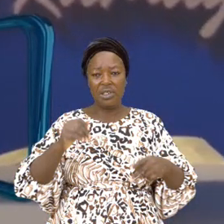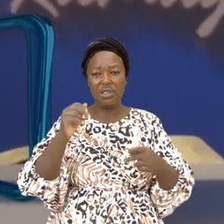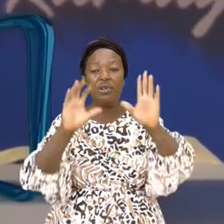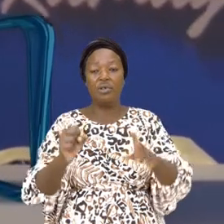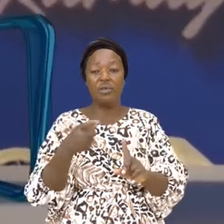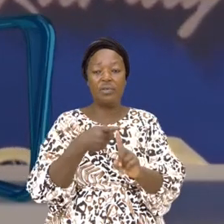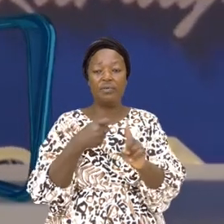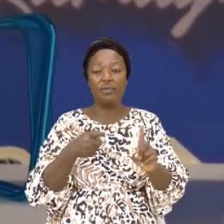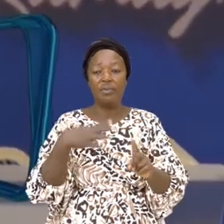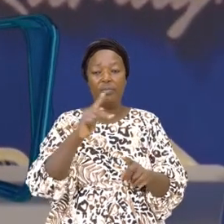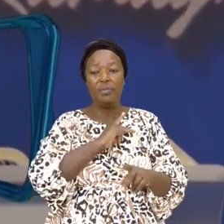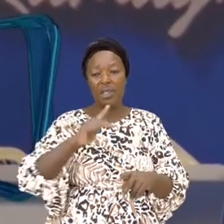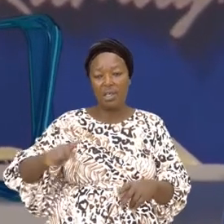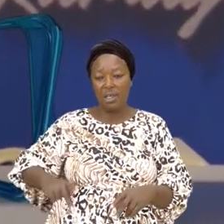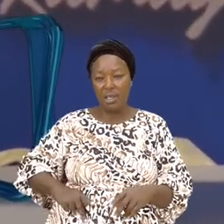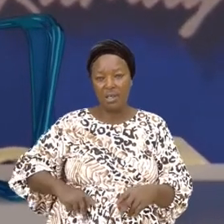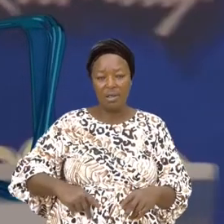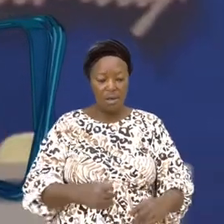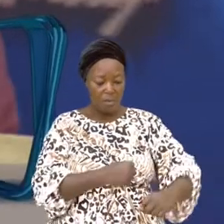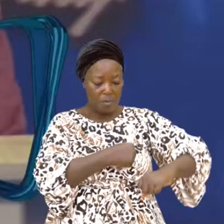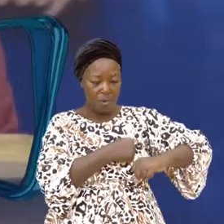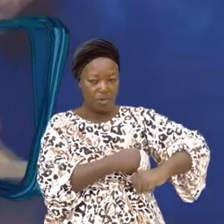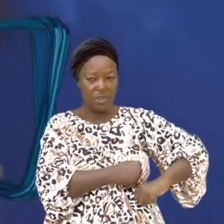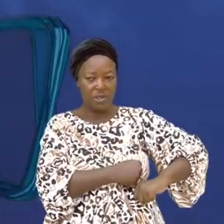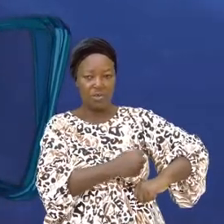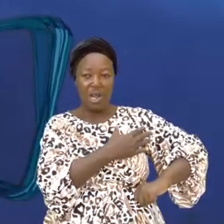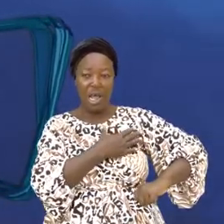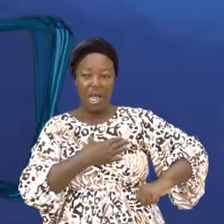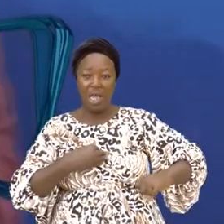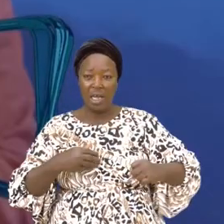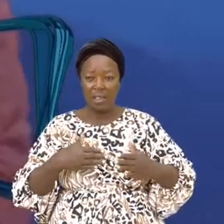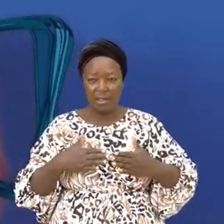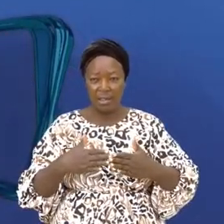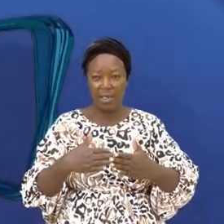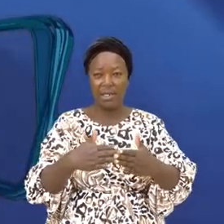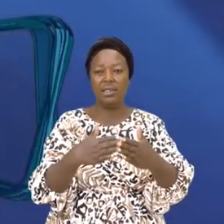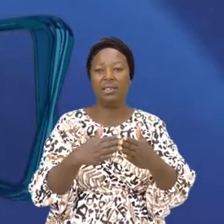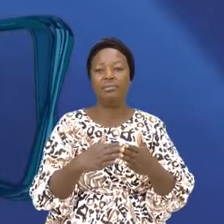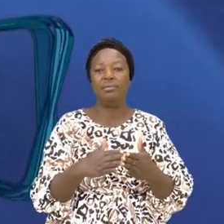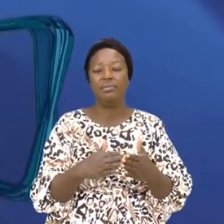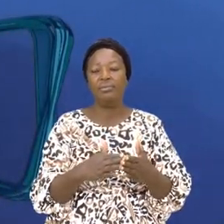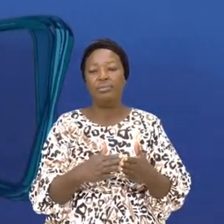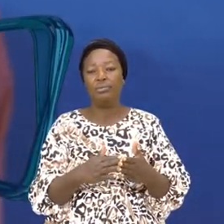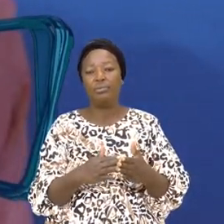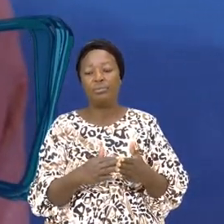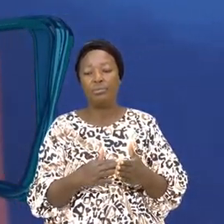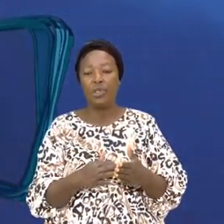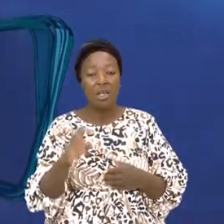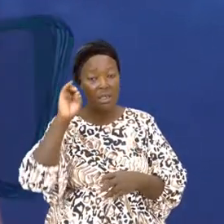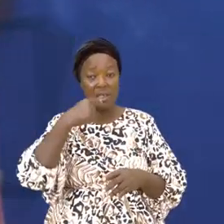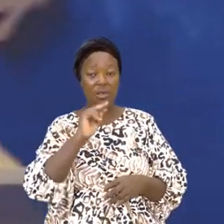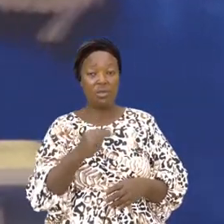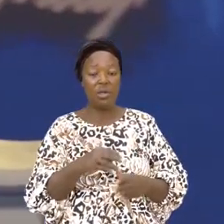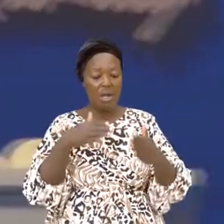from the King, protection and guidance. It tells us, lead us